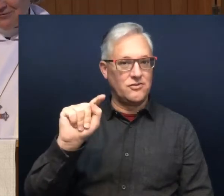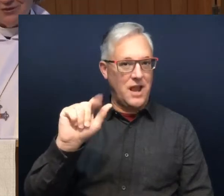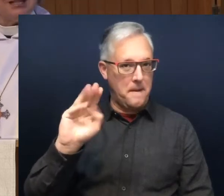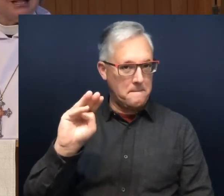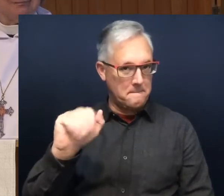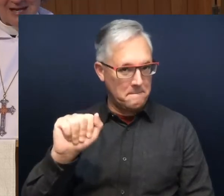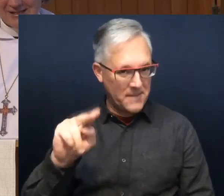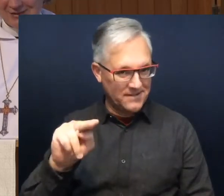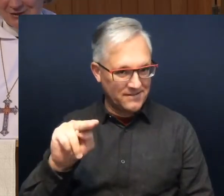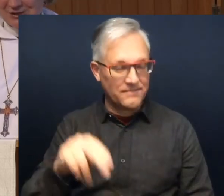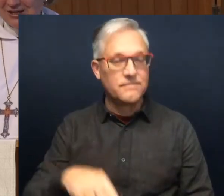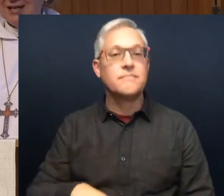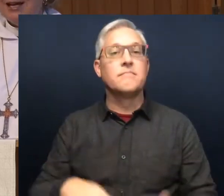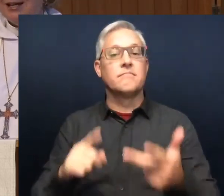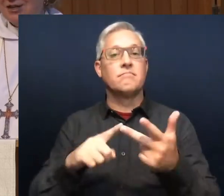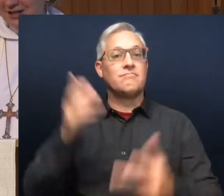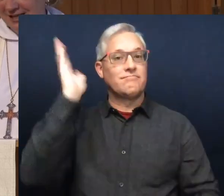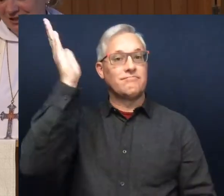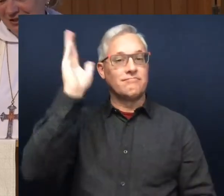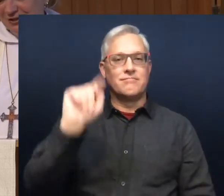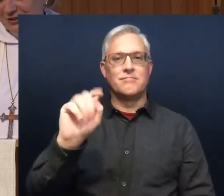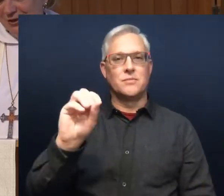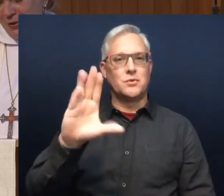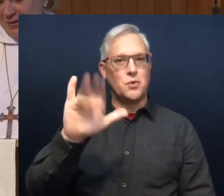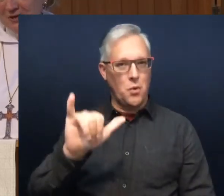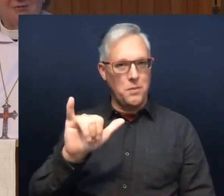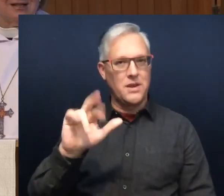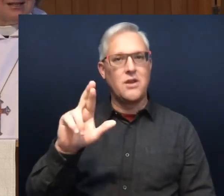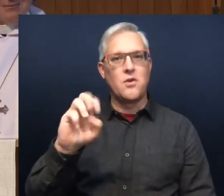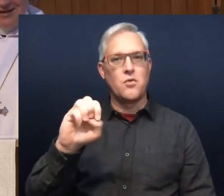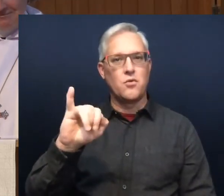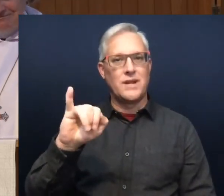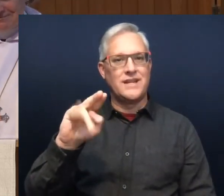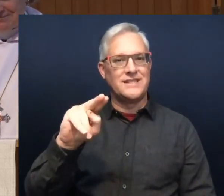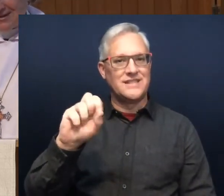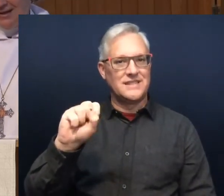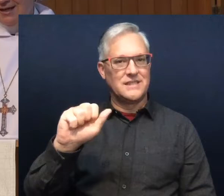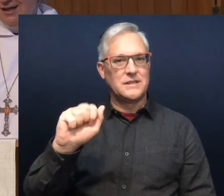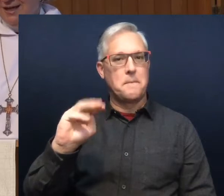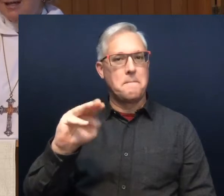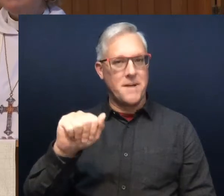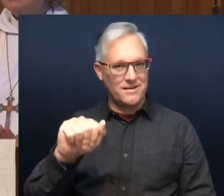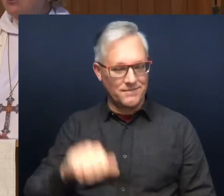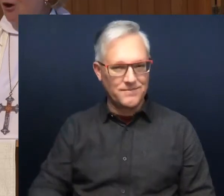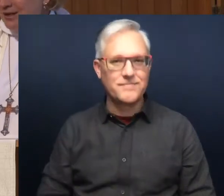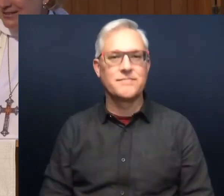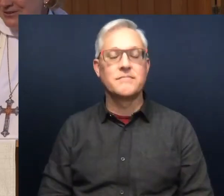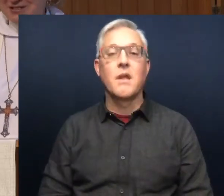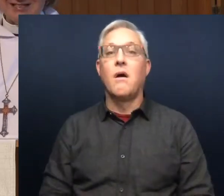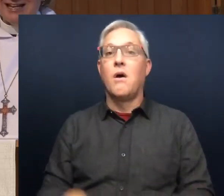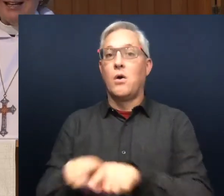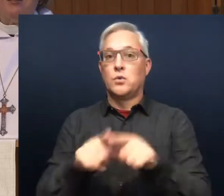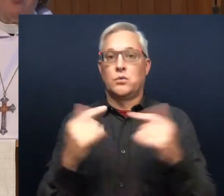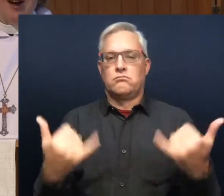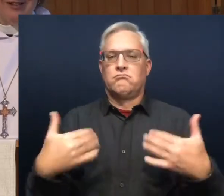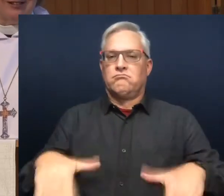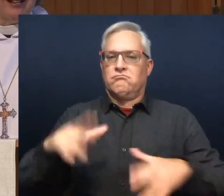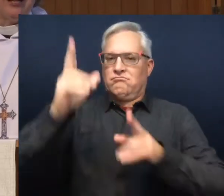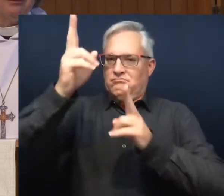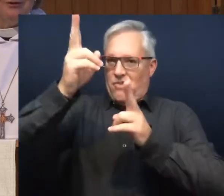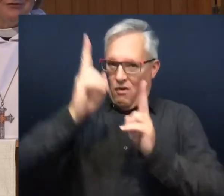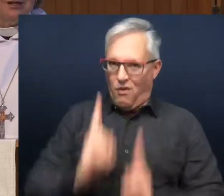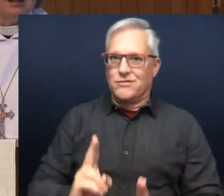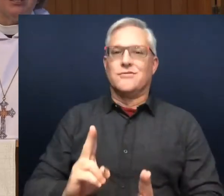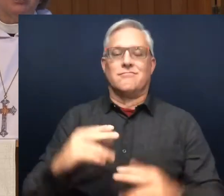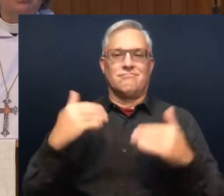Augsburg University pastor, and our lector, Toby Reinsma. It's also today an honor